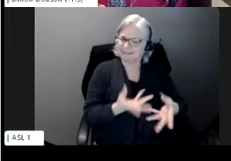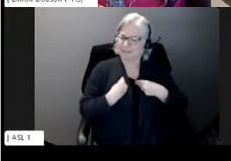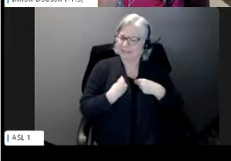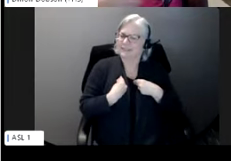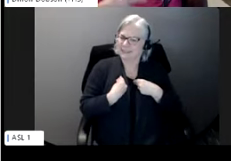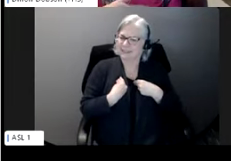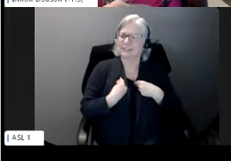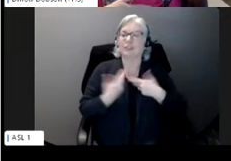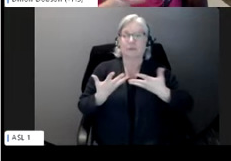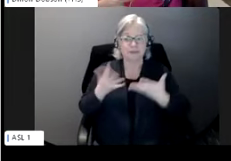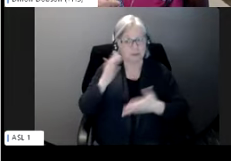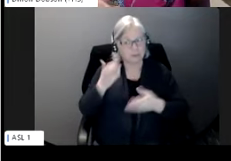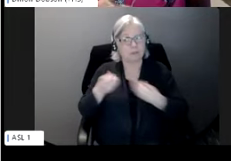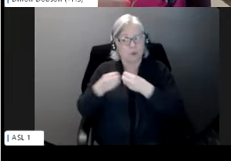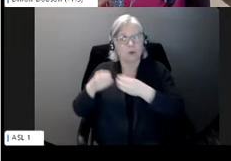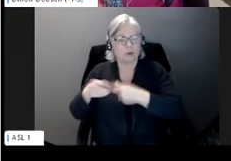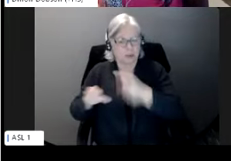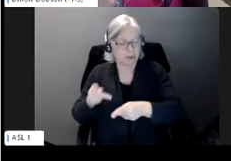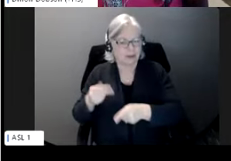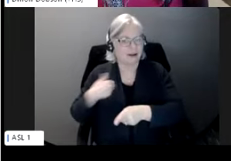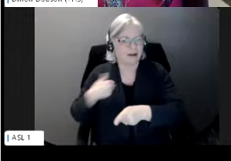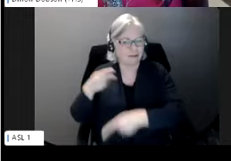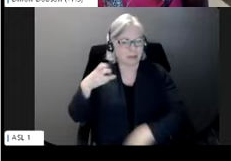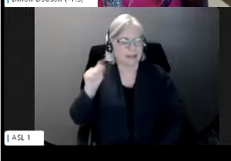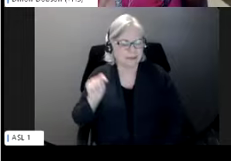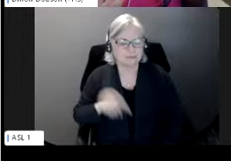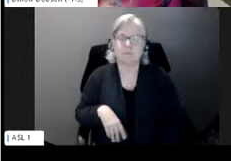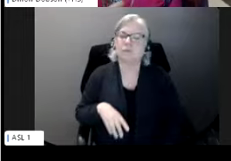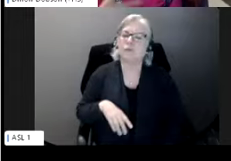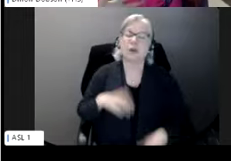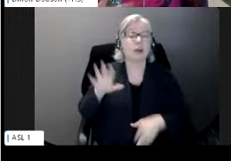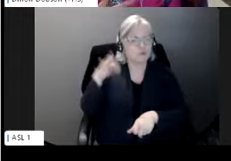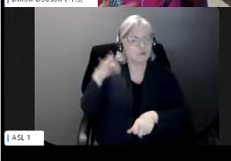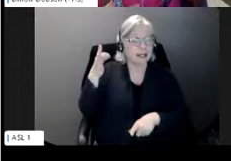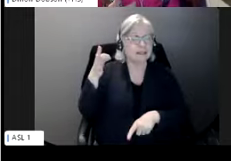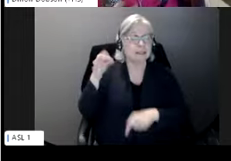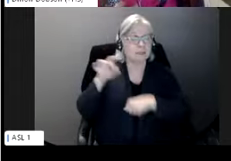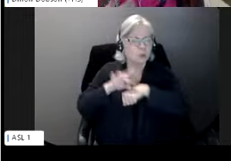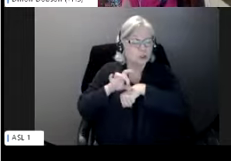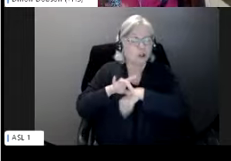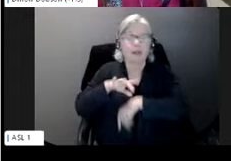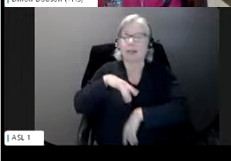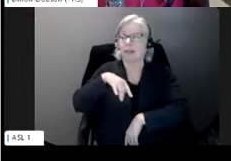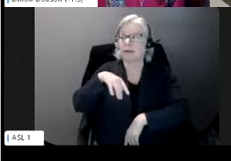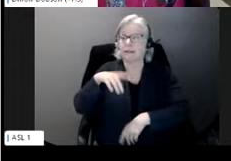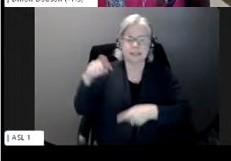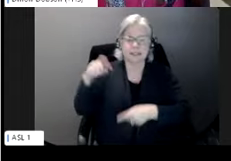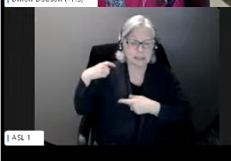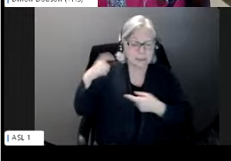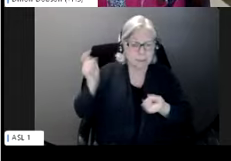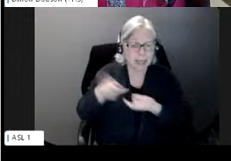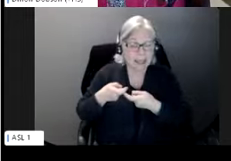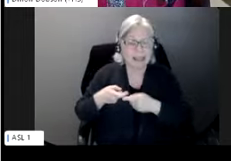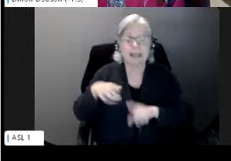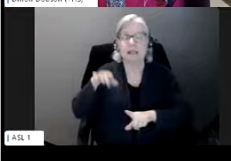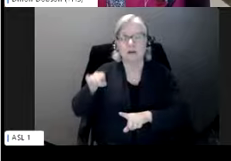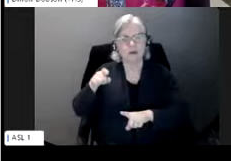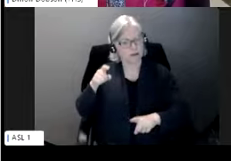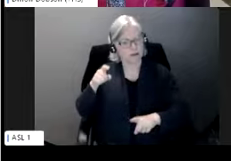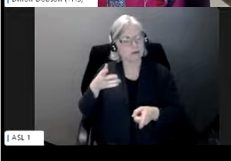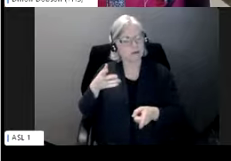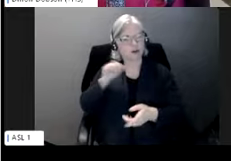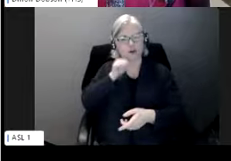legislative changes in certain countries like France and Portugal and Spain, and they're actually now recognizing animals no longer as property, but in fact as sentient